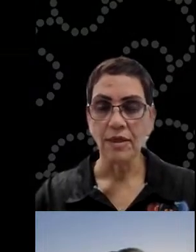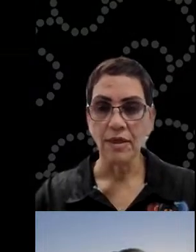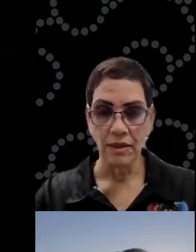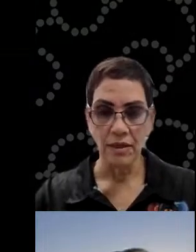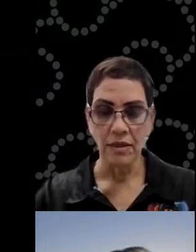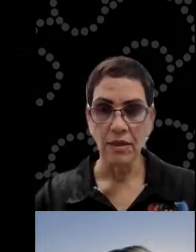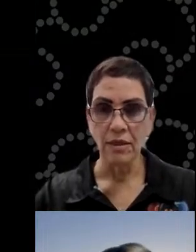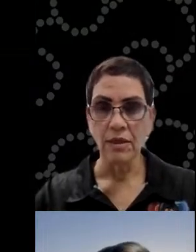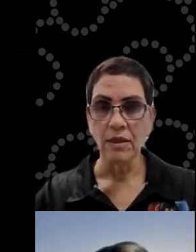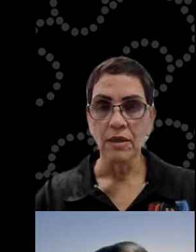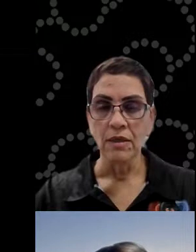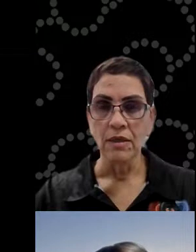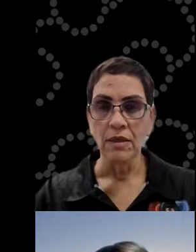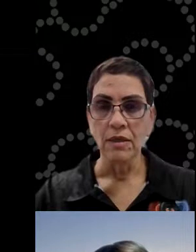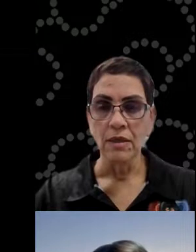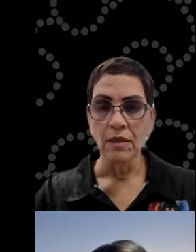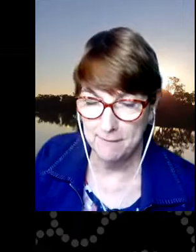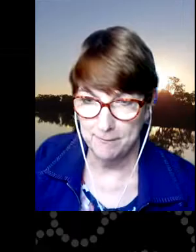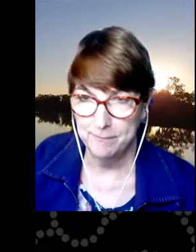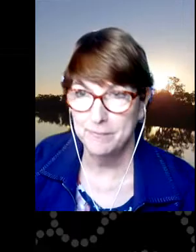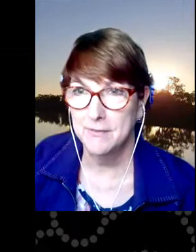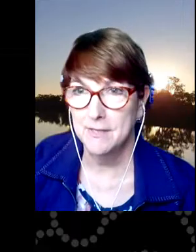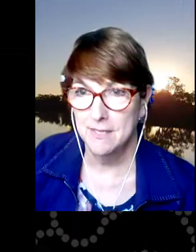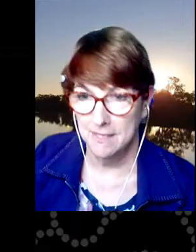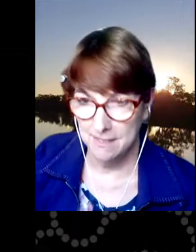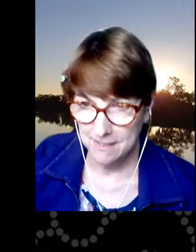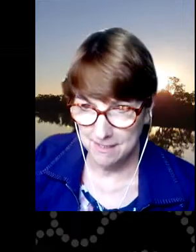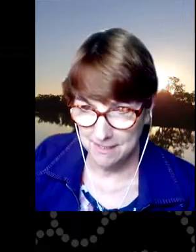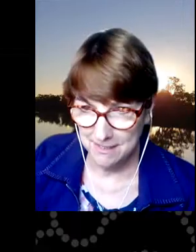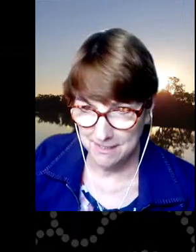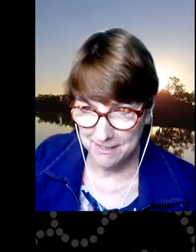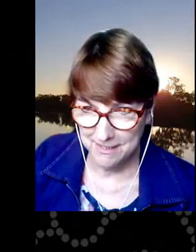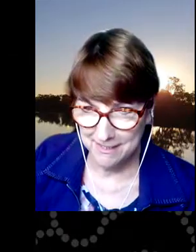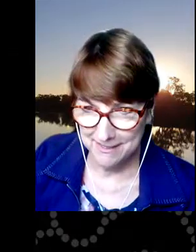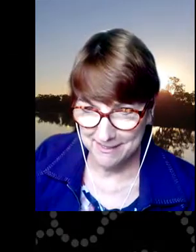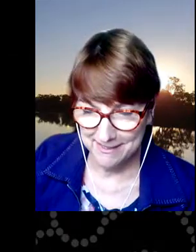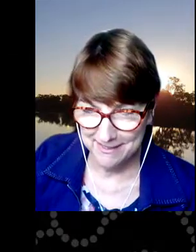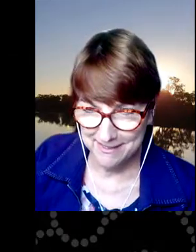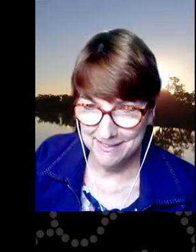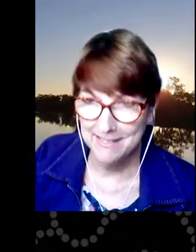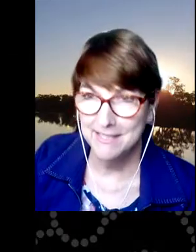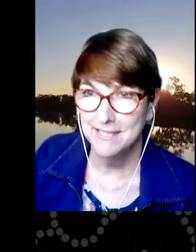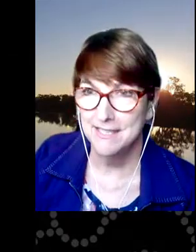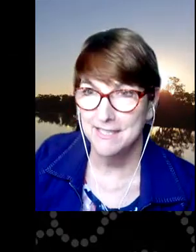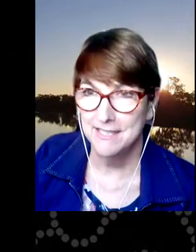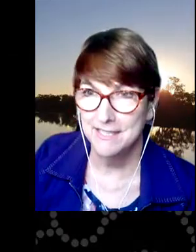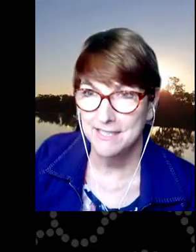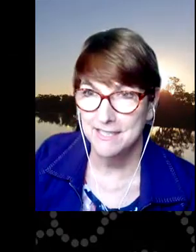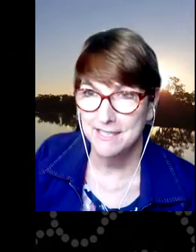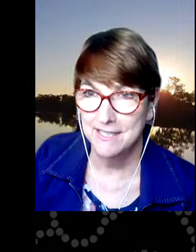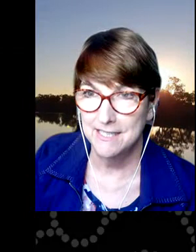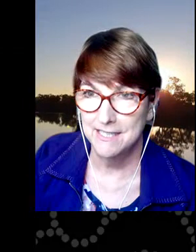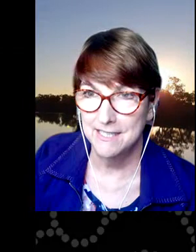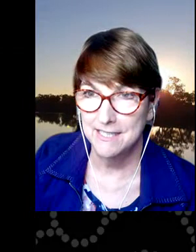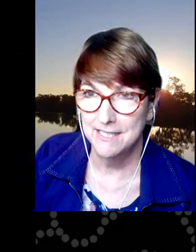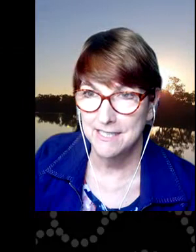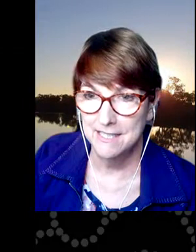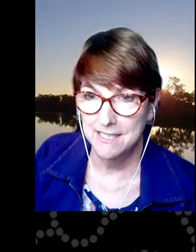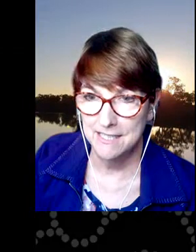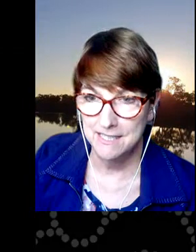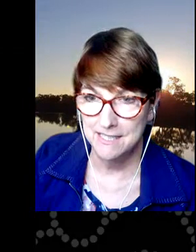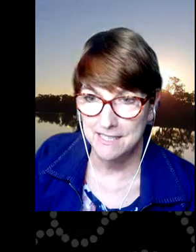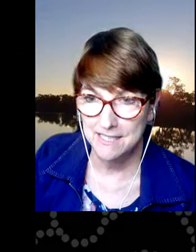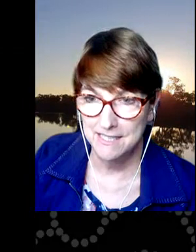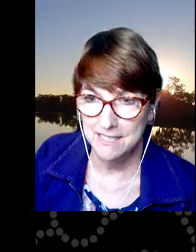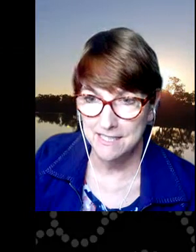Ruby also has a question about refresher training. Yes. Yes, so with the refresher training, is it the